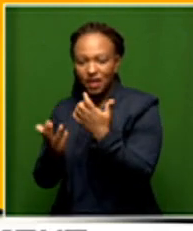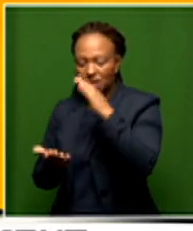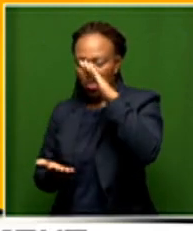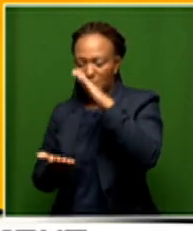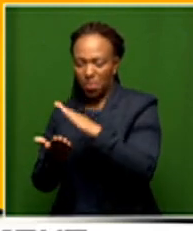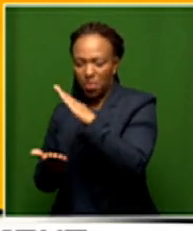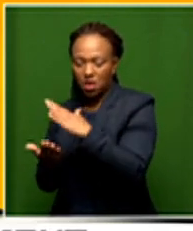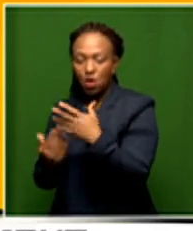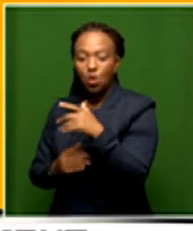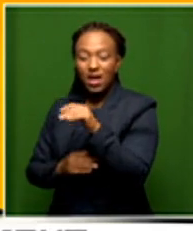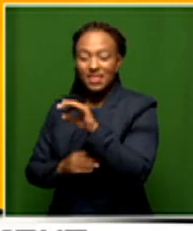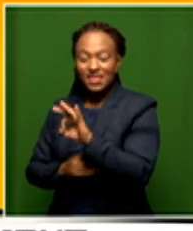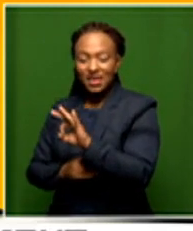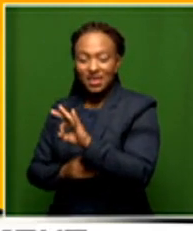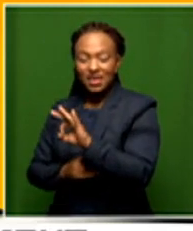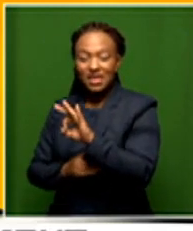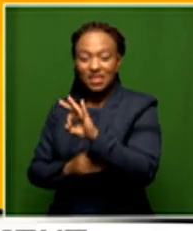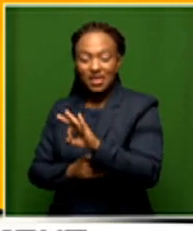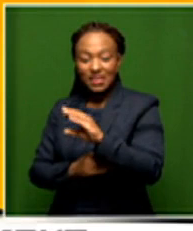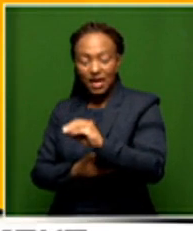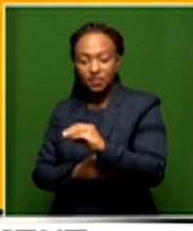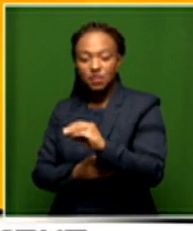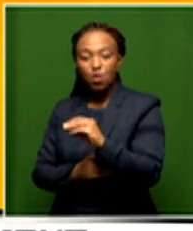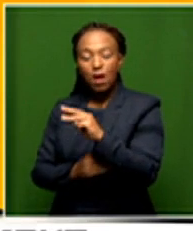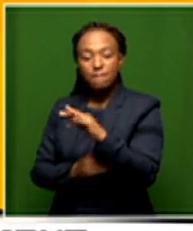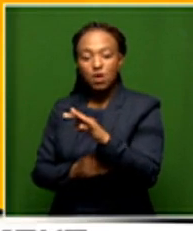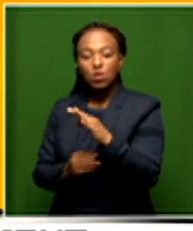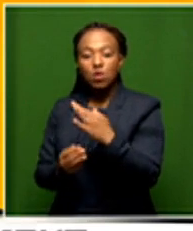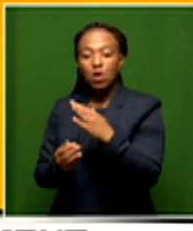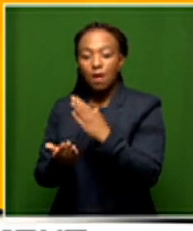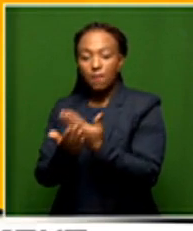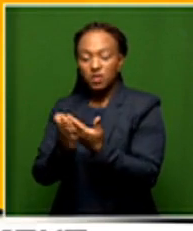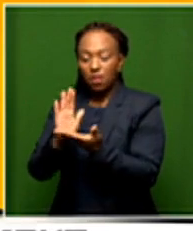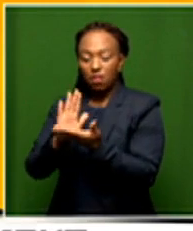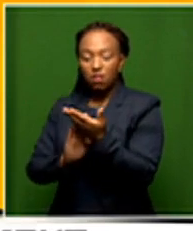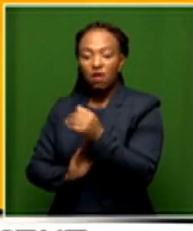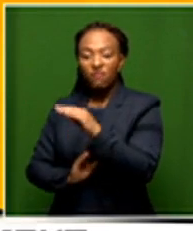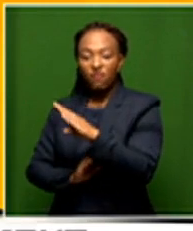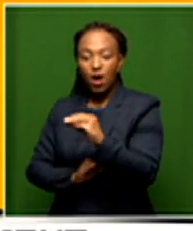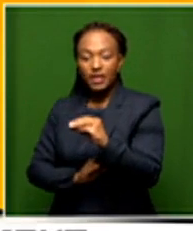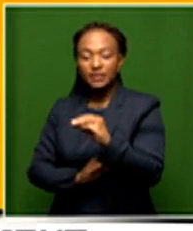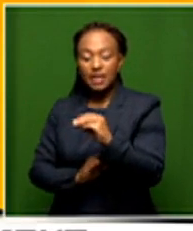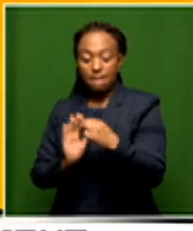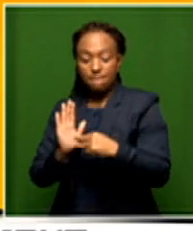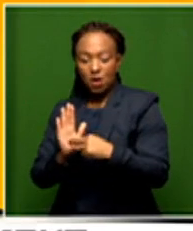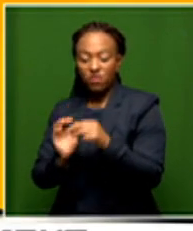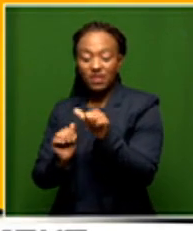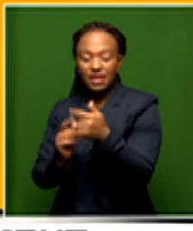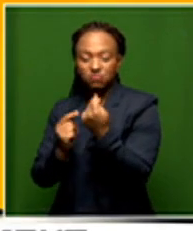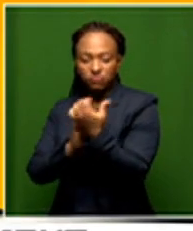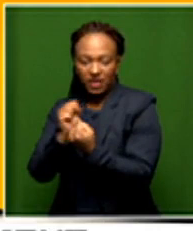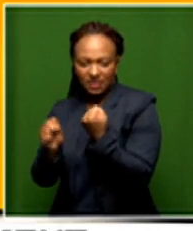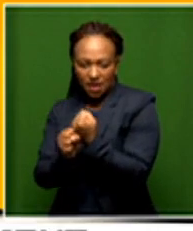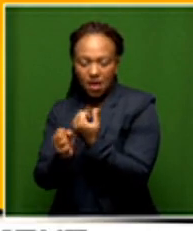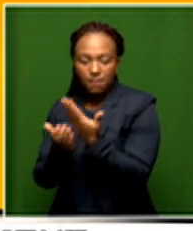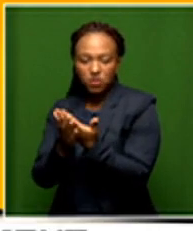a 330 million staff deficit. They're saying that this is going to increase to 401 million in the next financial year. And I mean, this is just